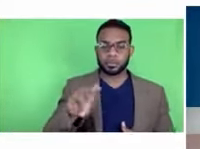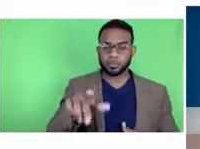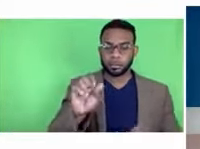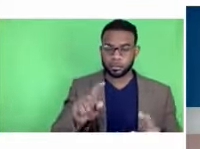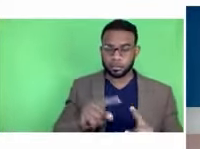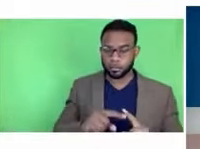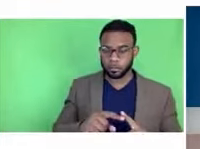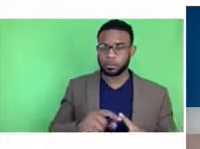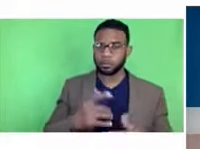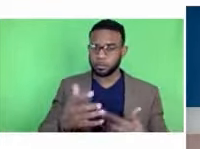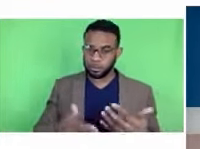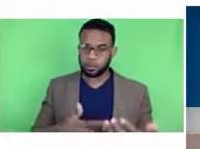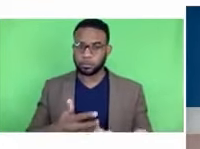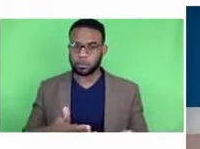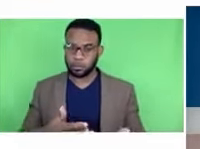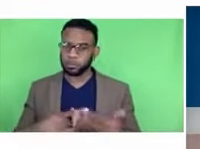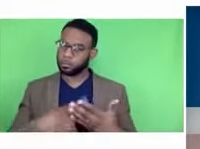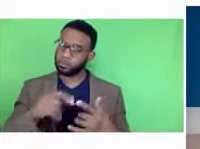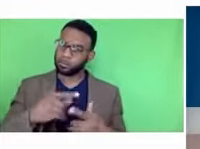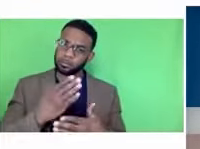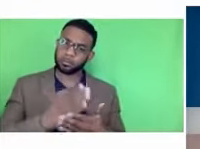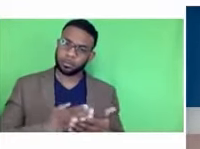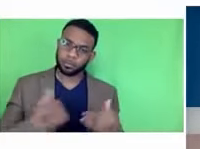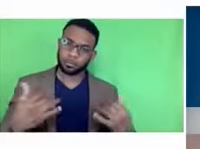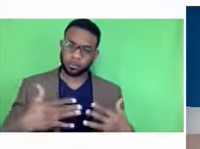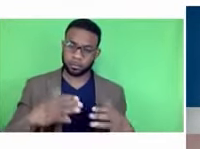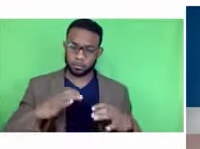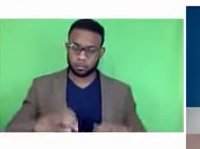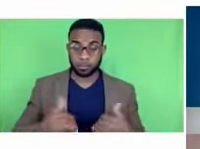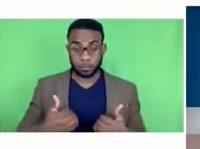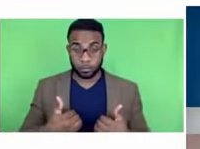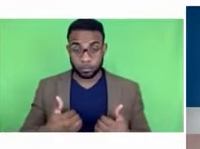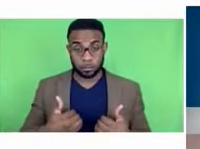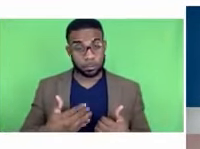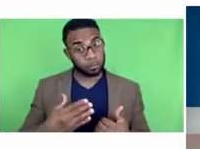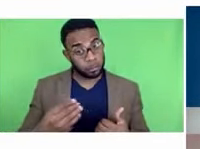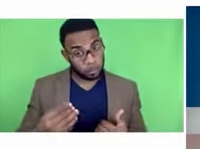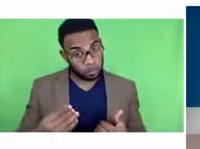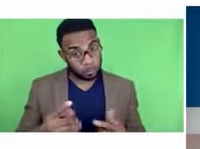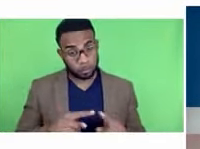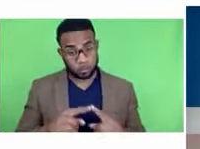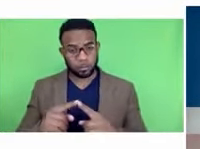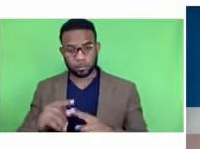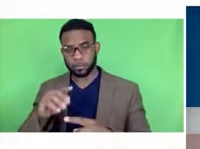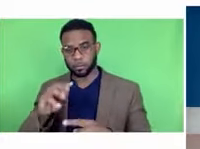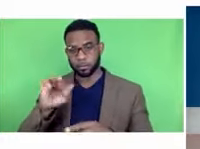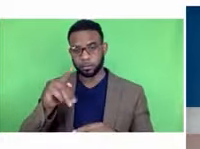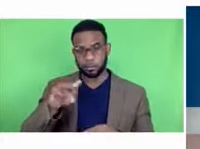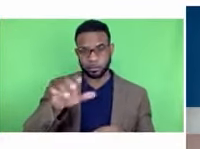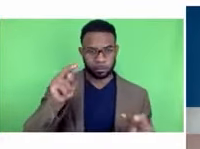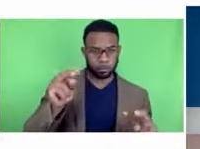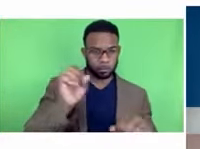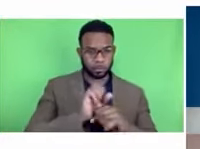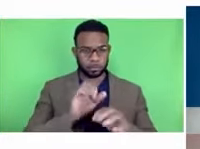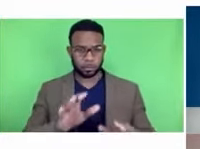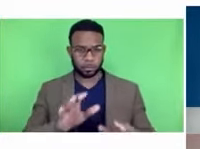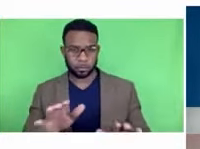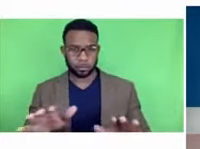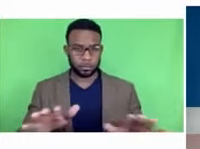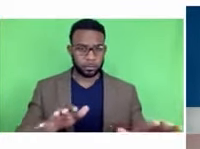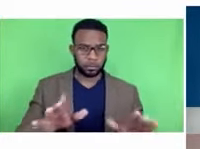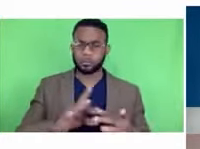of talk about some of the fears that the clients have. And also Matthias, when we look at the employer and